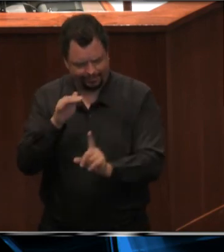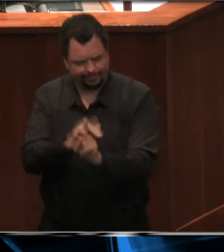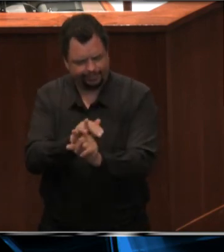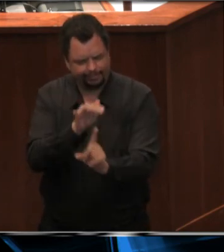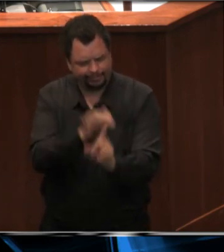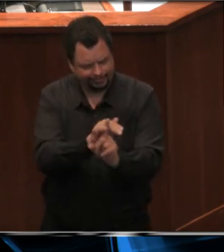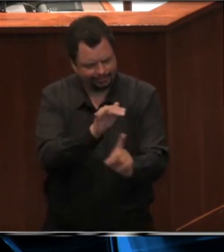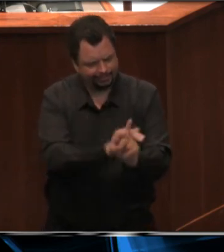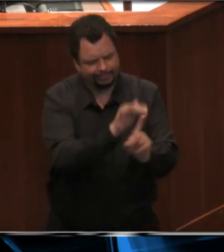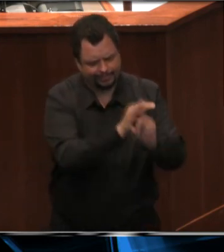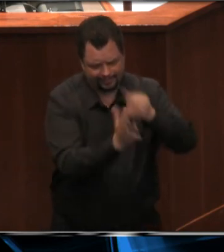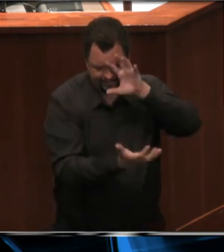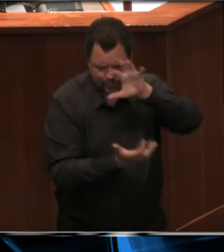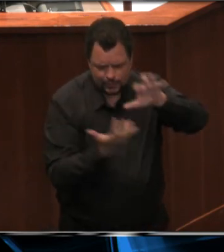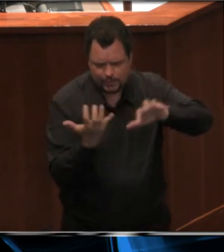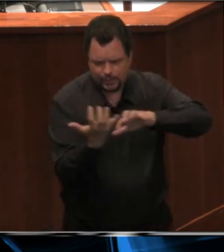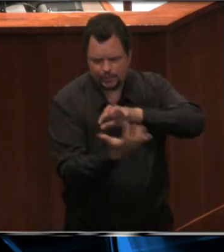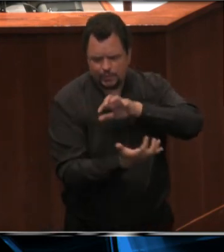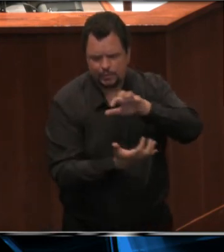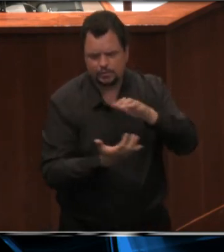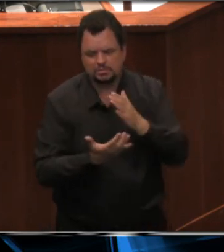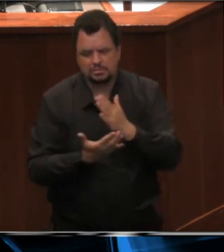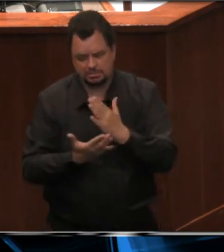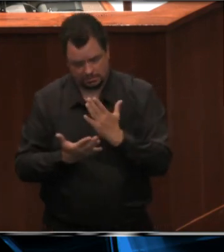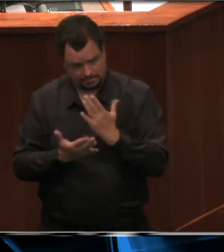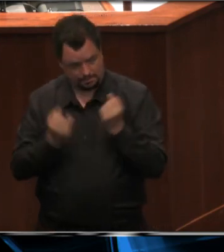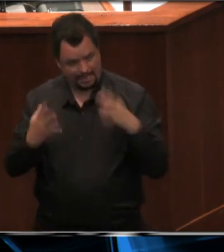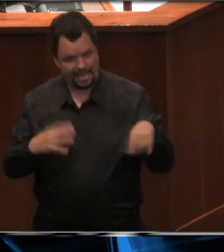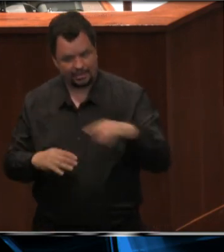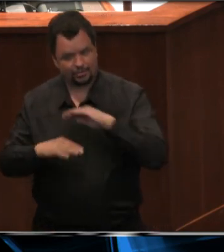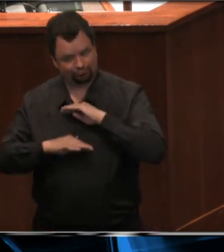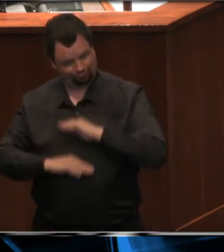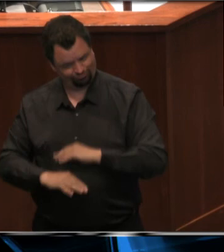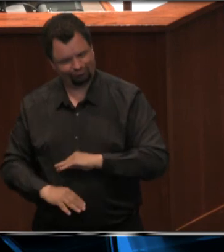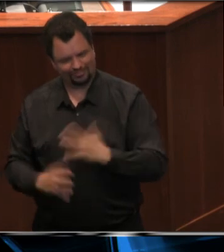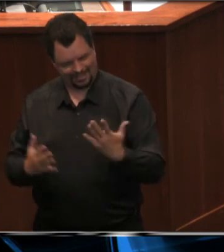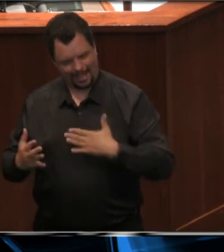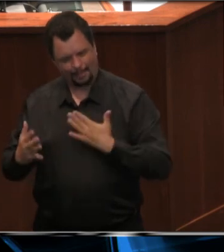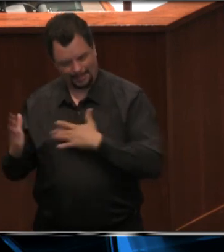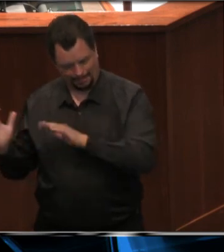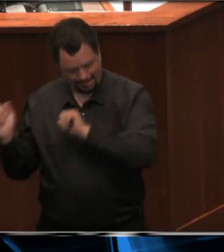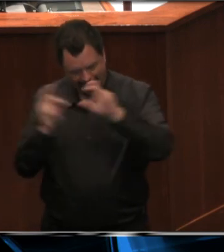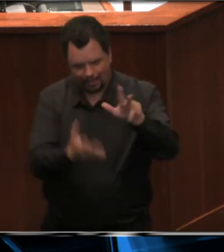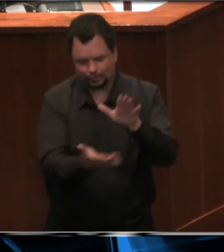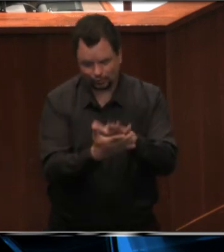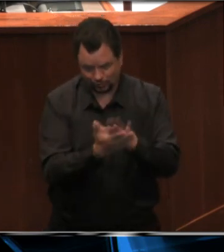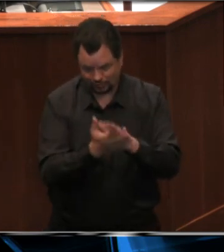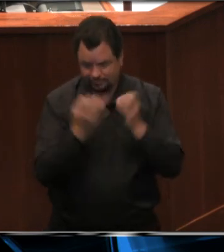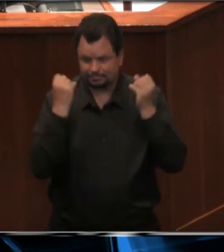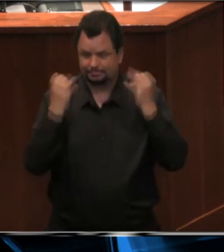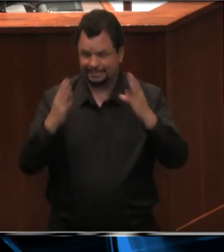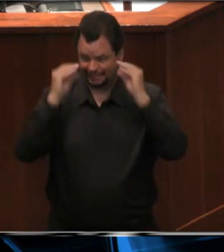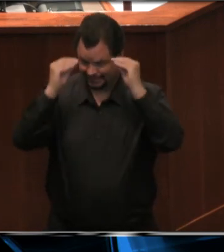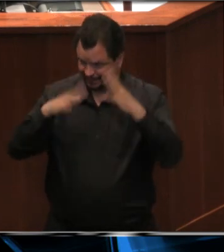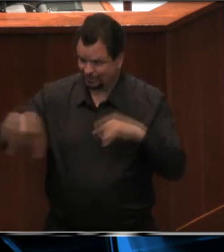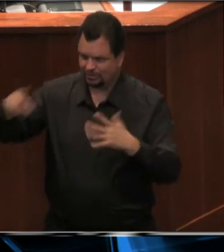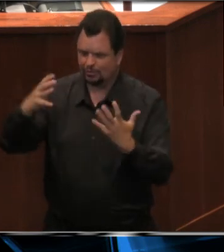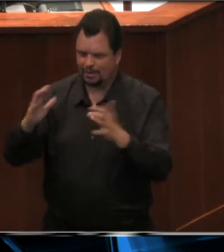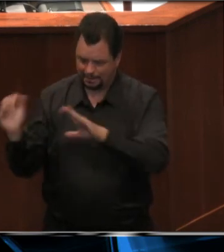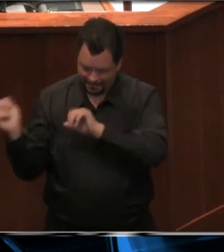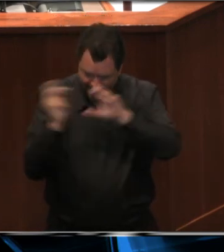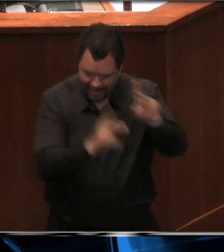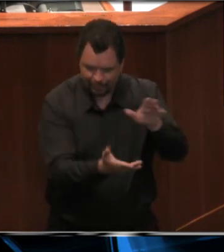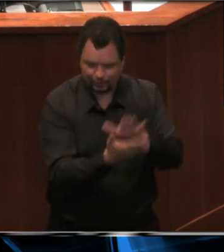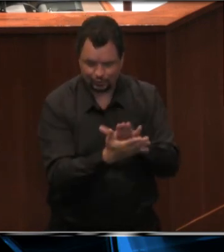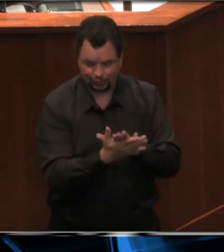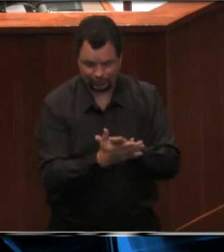get back to school. Make no mistake, teachers want to get back to in-person learning with students. As a parent of 2 teenagers myself, I also want